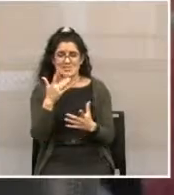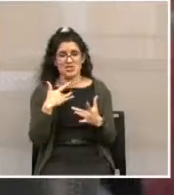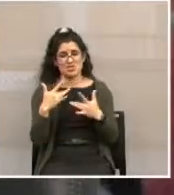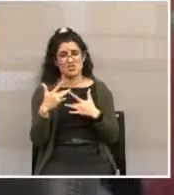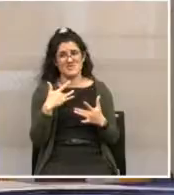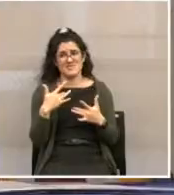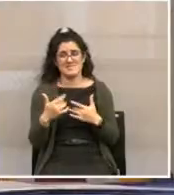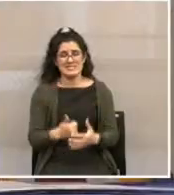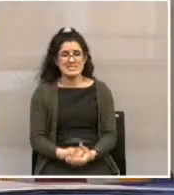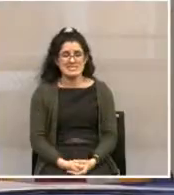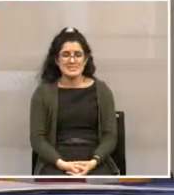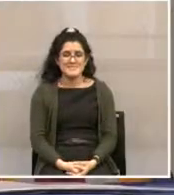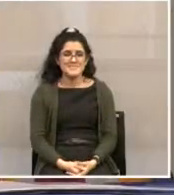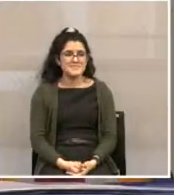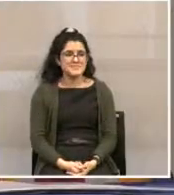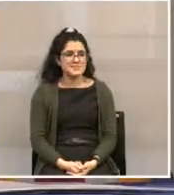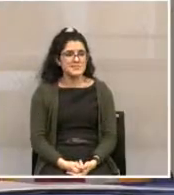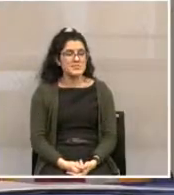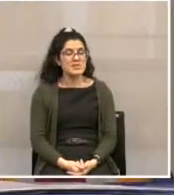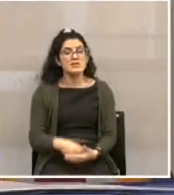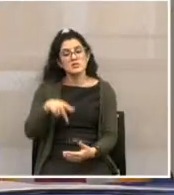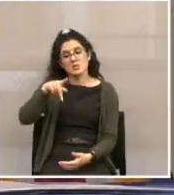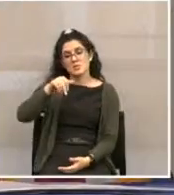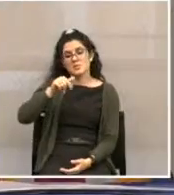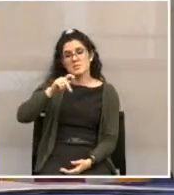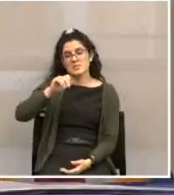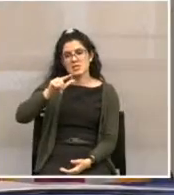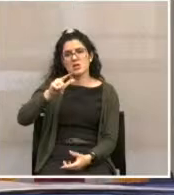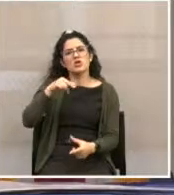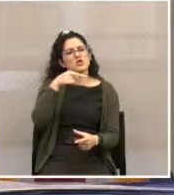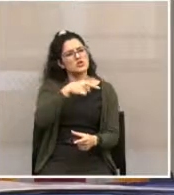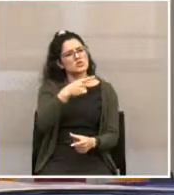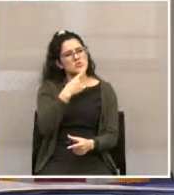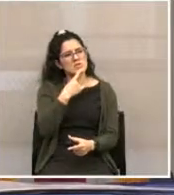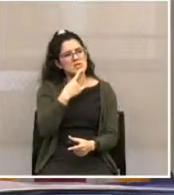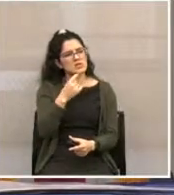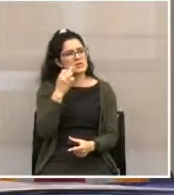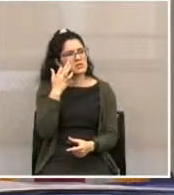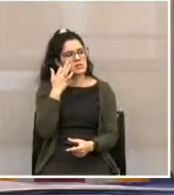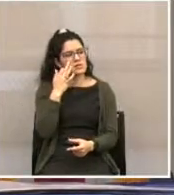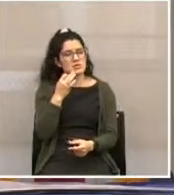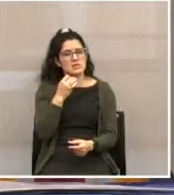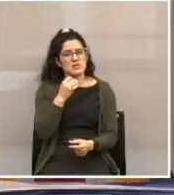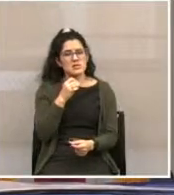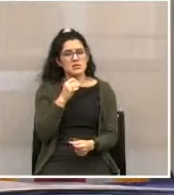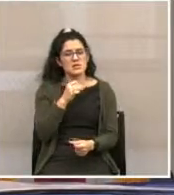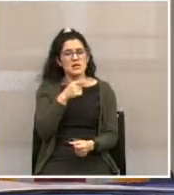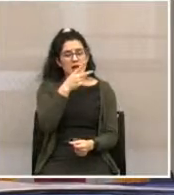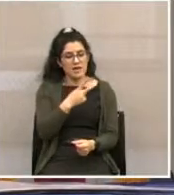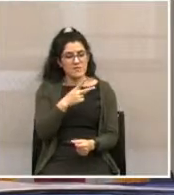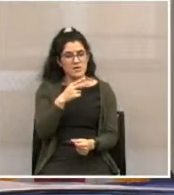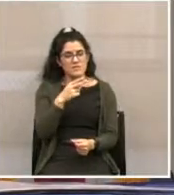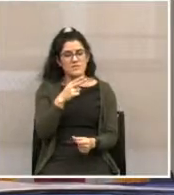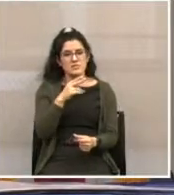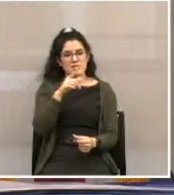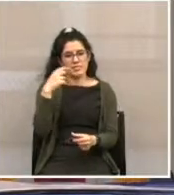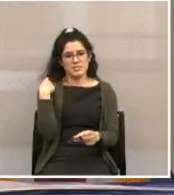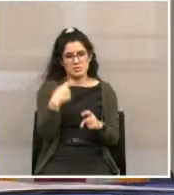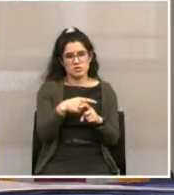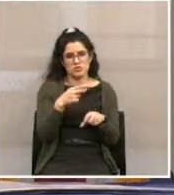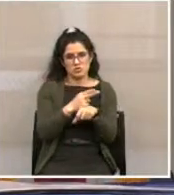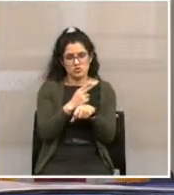us. Thank you. Mr. Patel, you talked a little bit about half of Latinos in the U.S. using WhatsApp